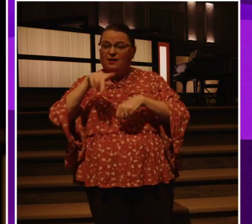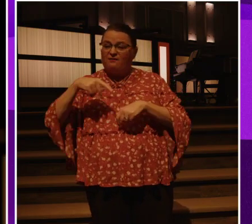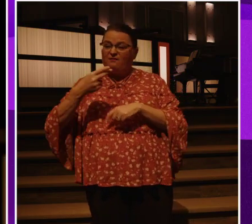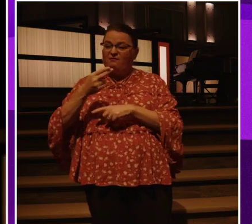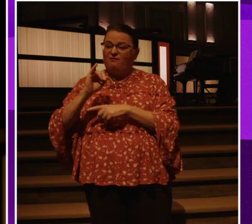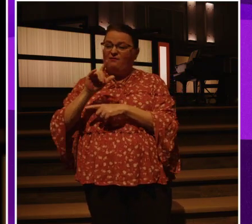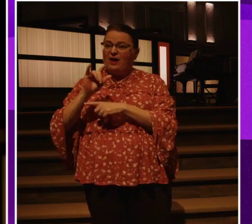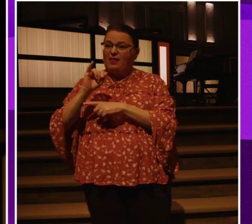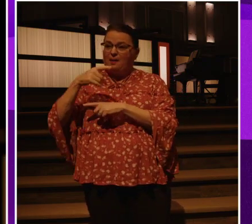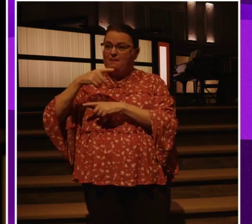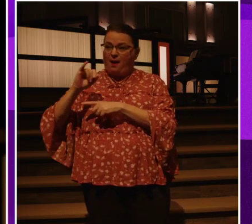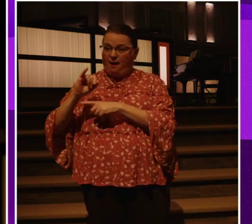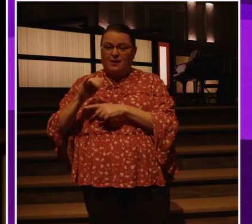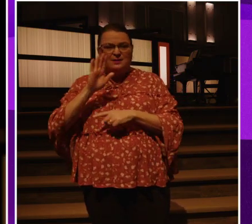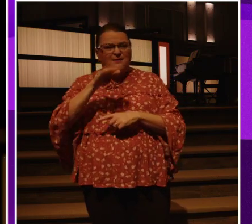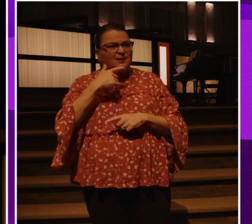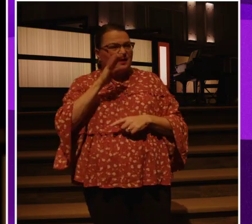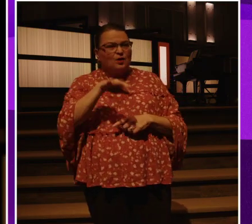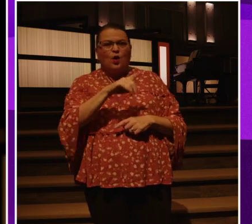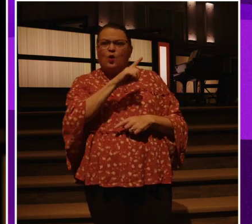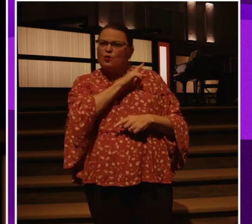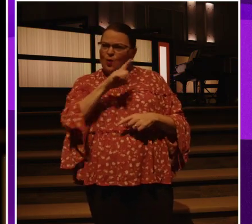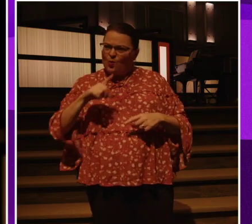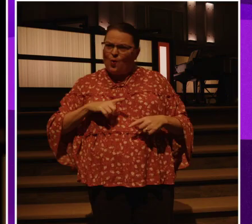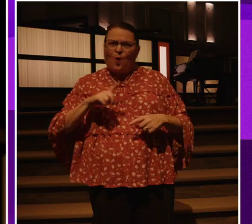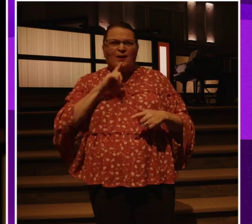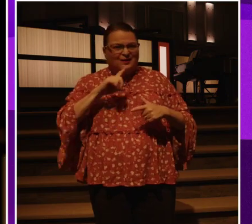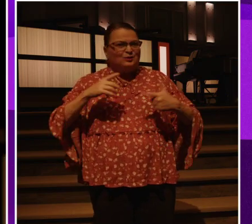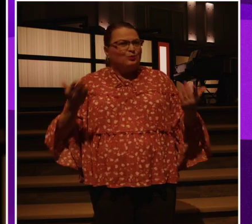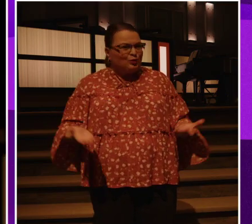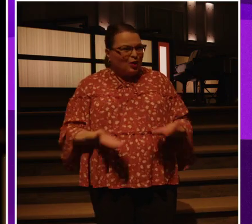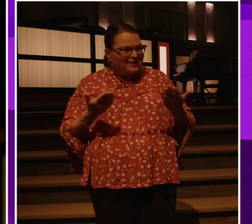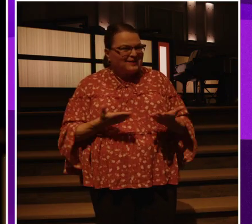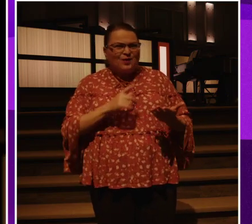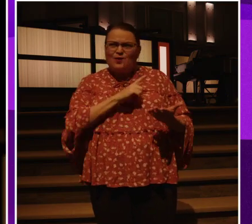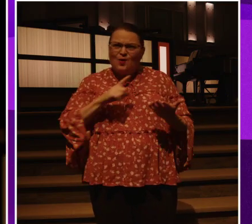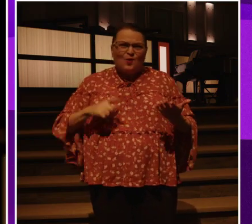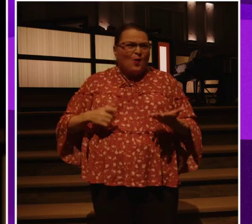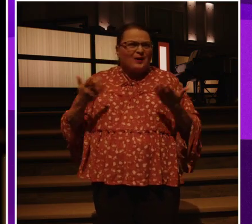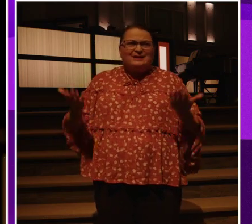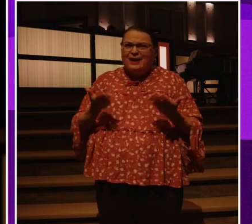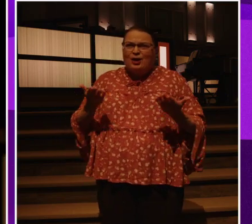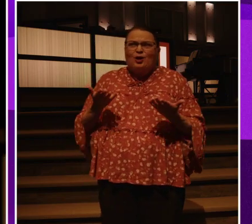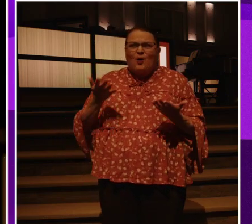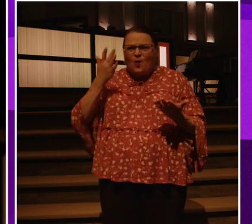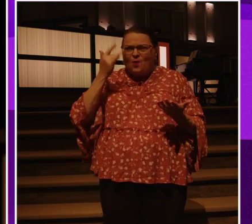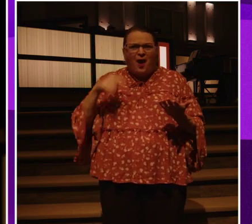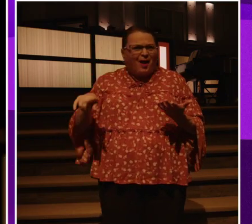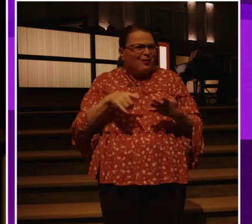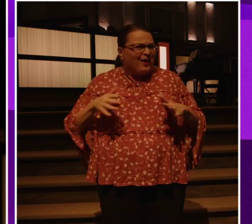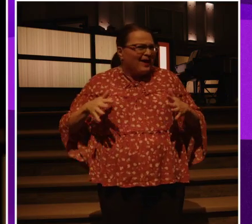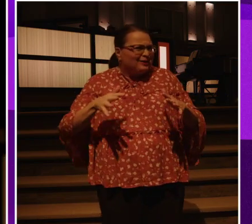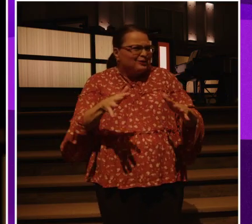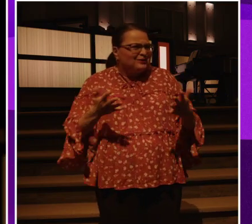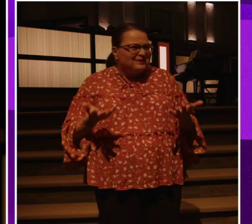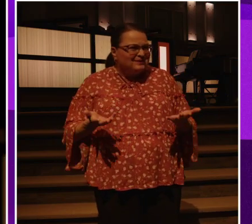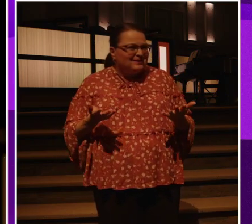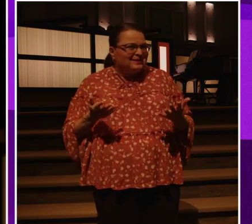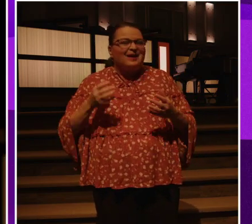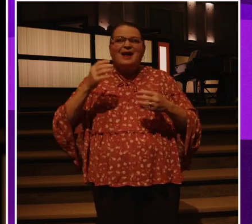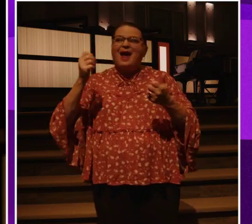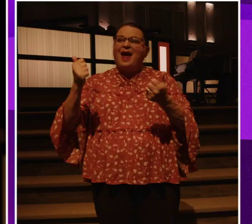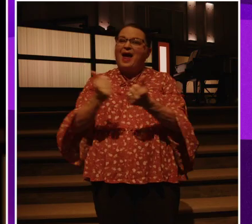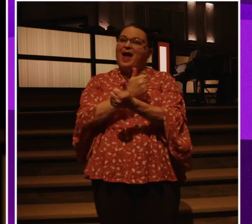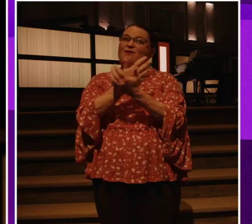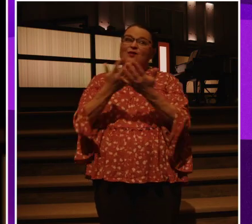this very thing. The Lord is present. The Lord is at hand. So don't be anxious about anything, but in